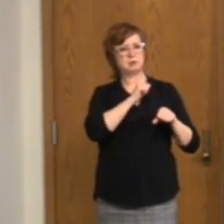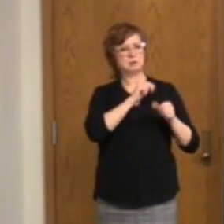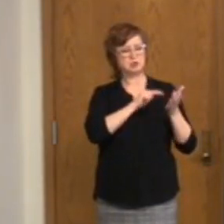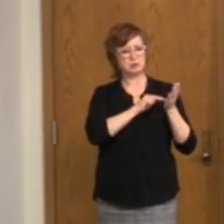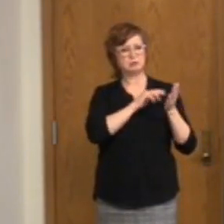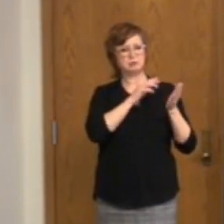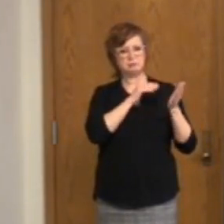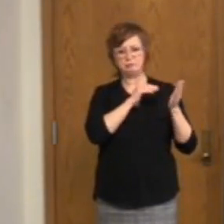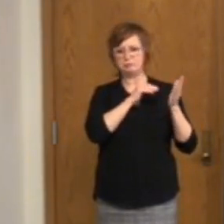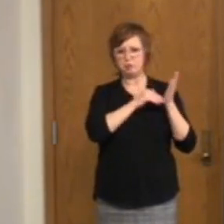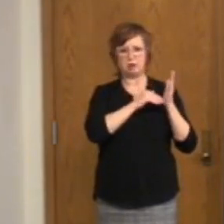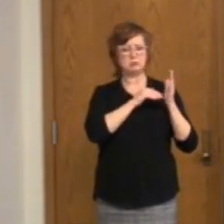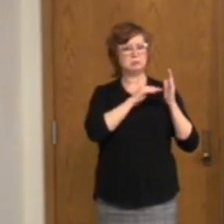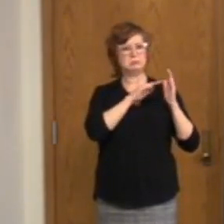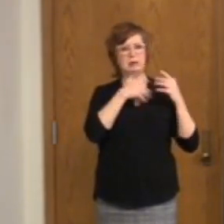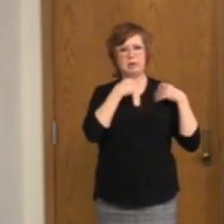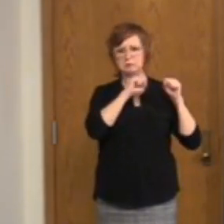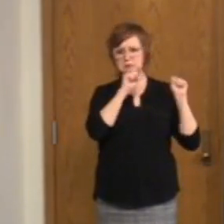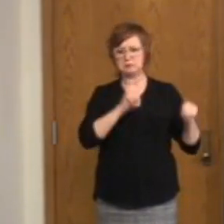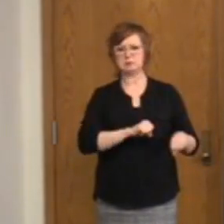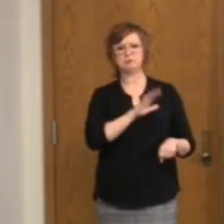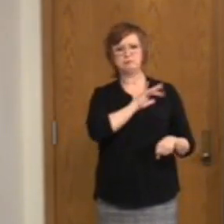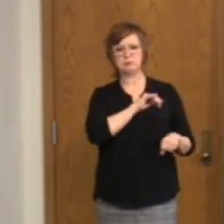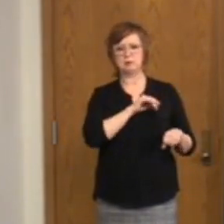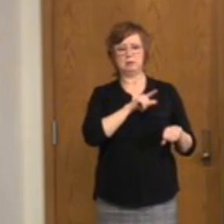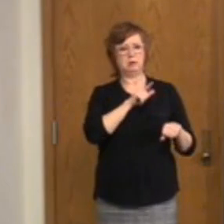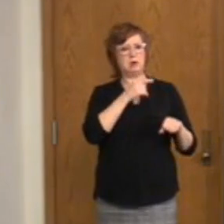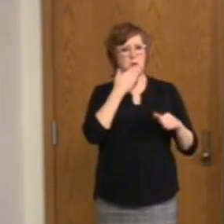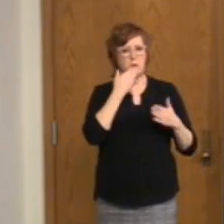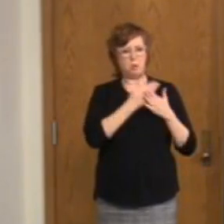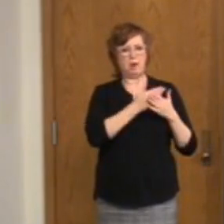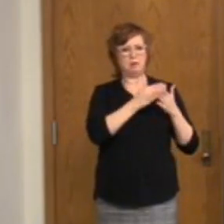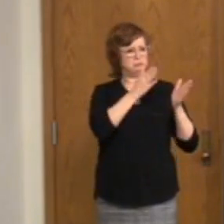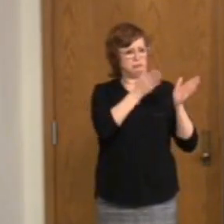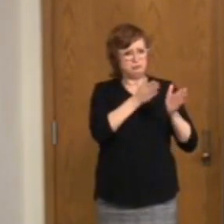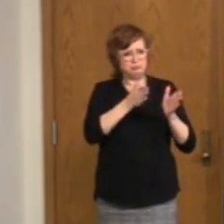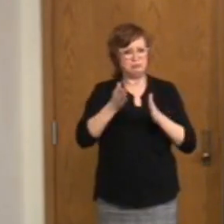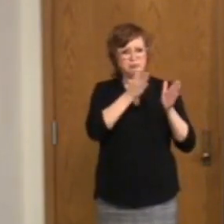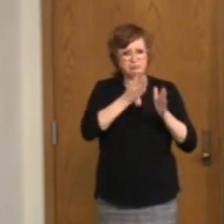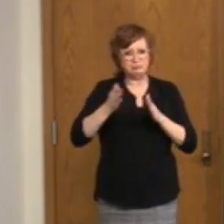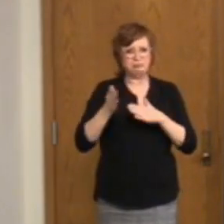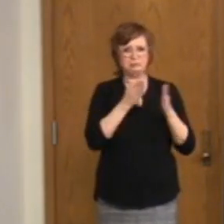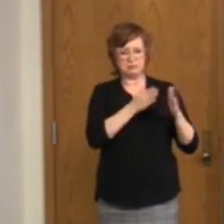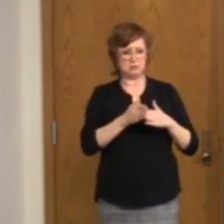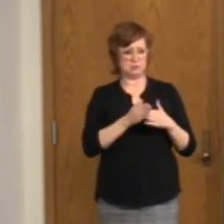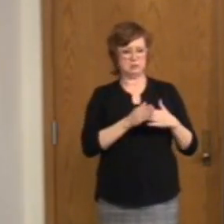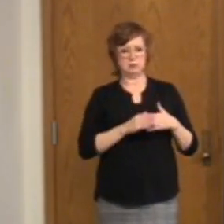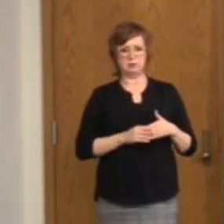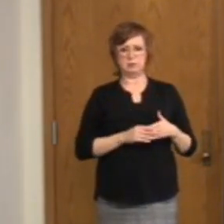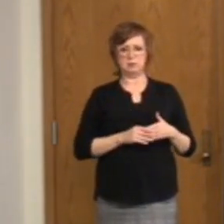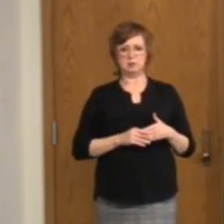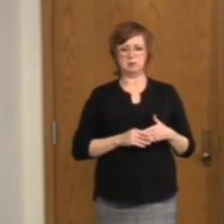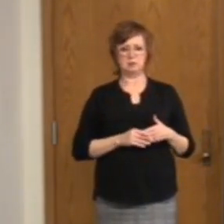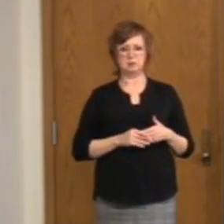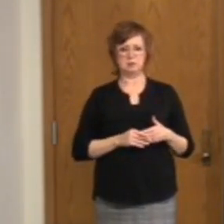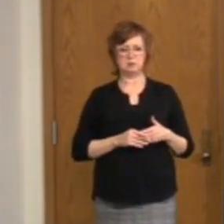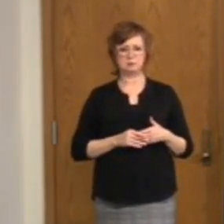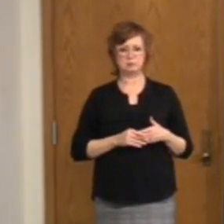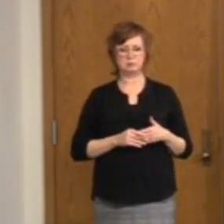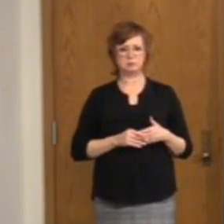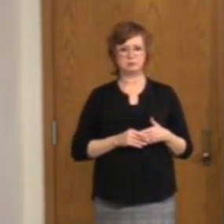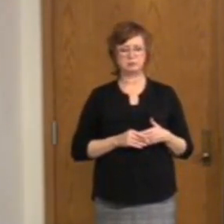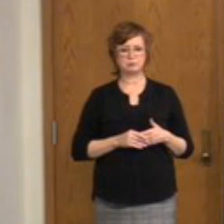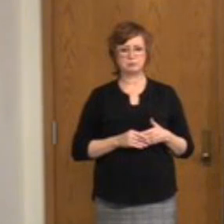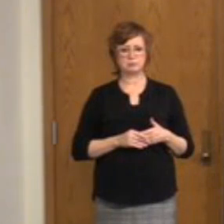organized flow of people that are coming through, given the priority sequences that we have. They are most certainly, as